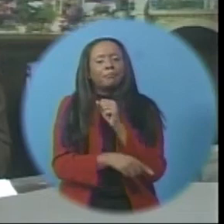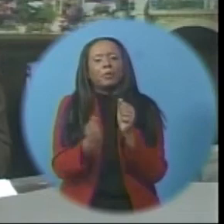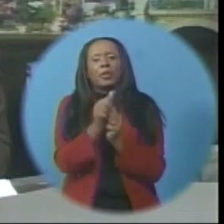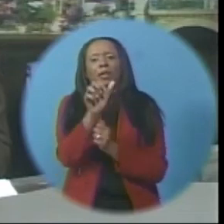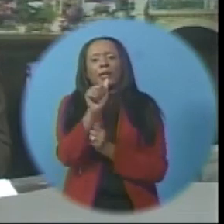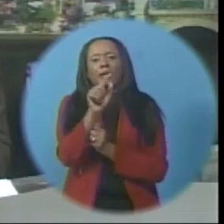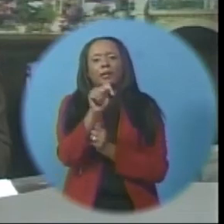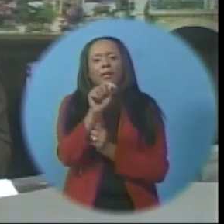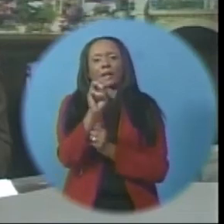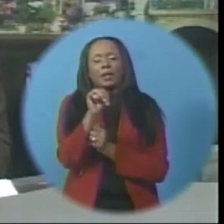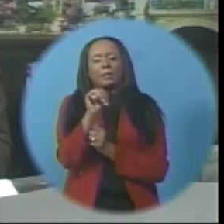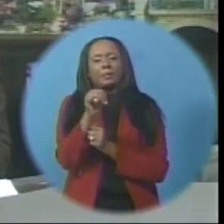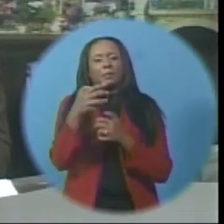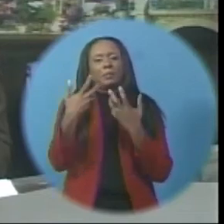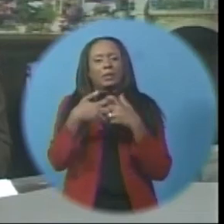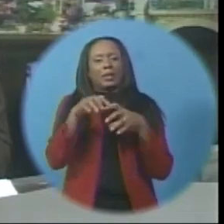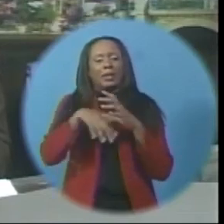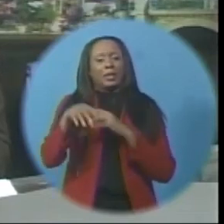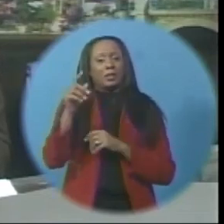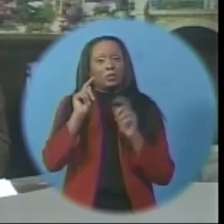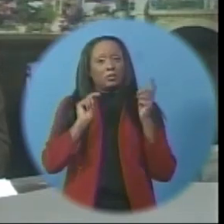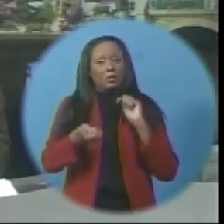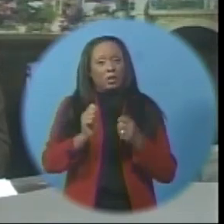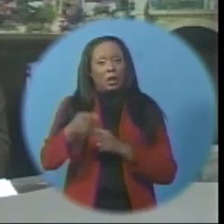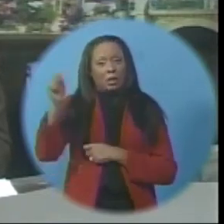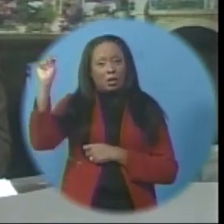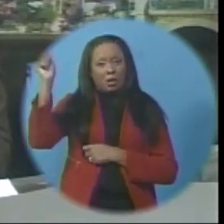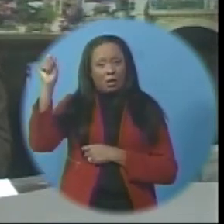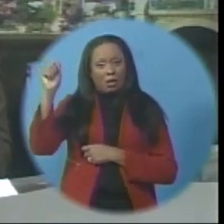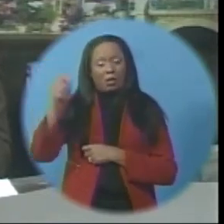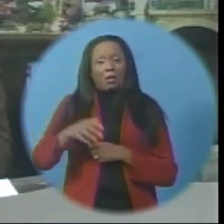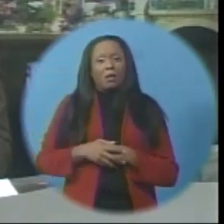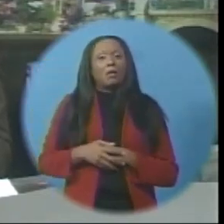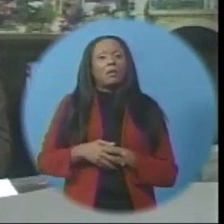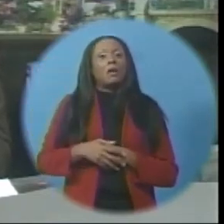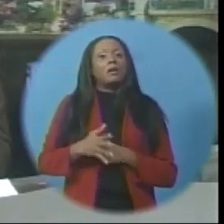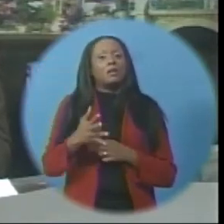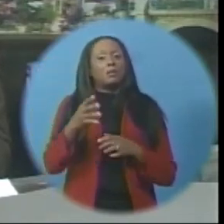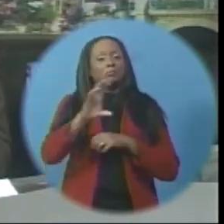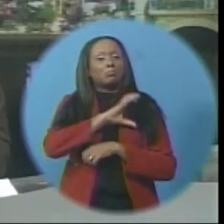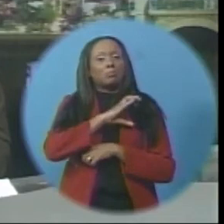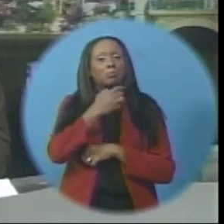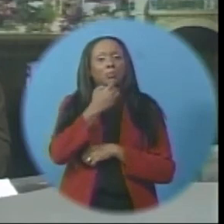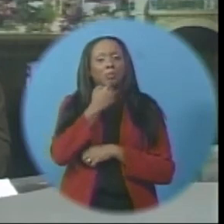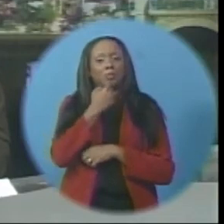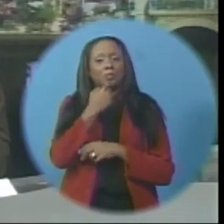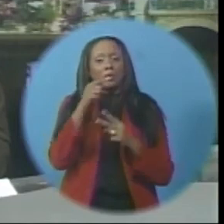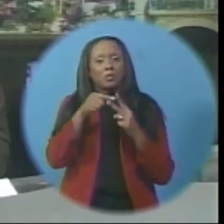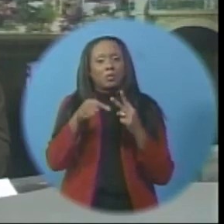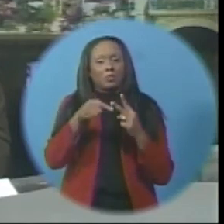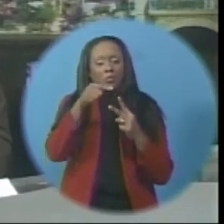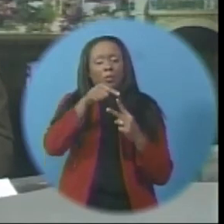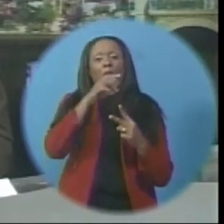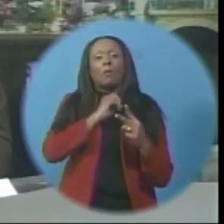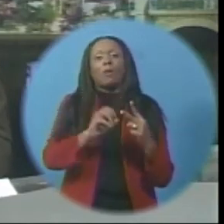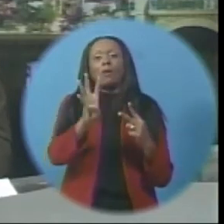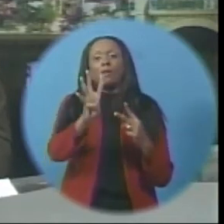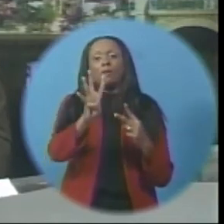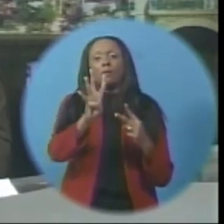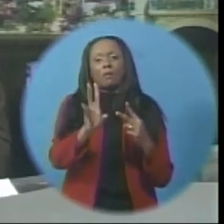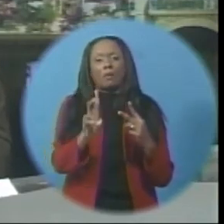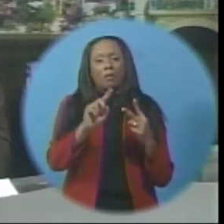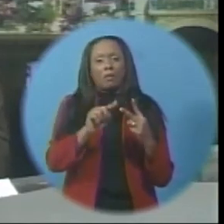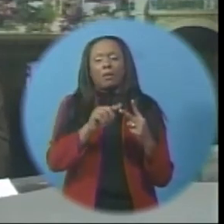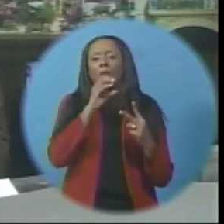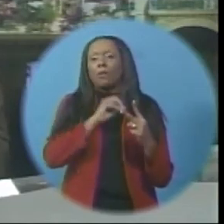in court later this week after they were detained last weekend by police. Police say Dimitar Gorgiev, a 47-year-old